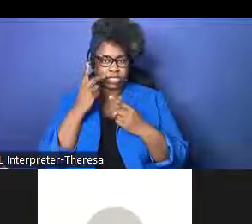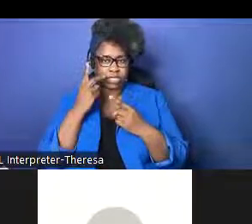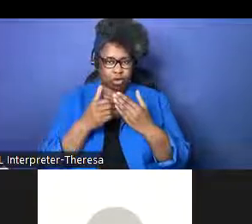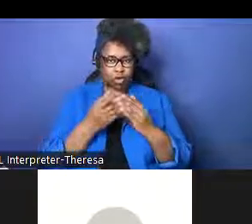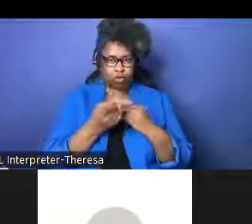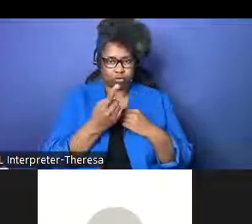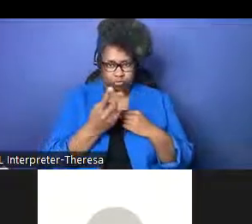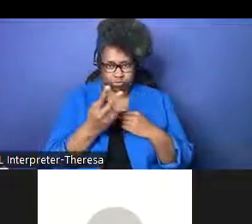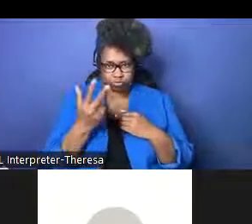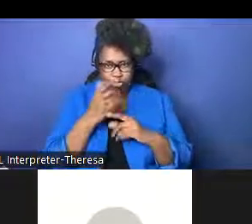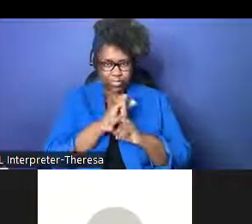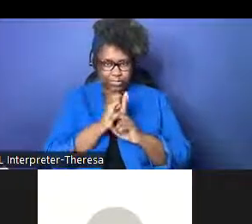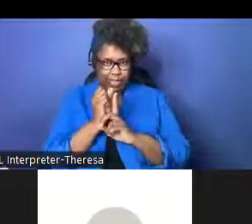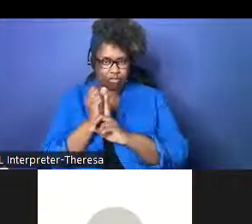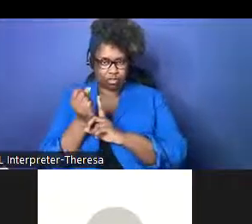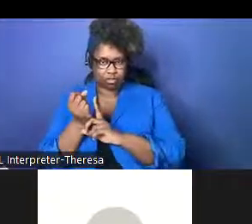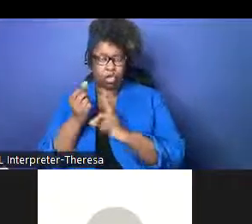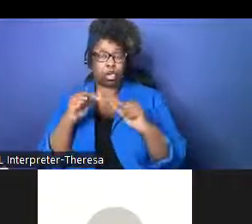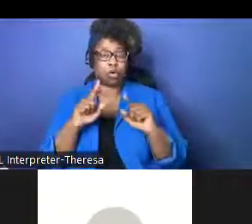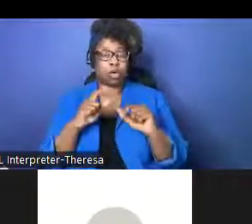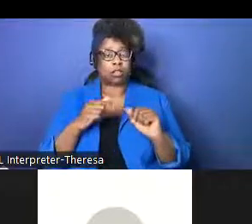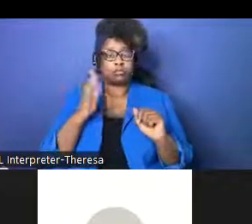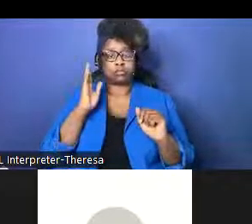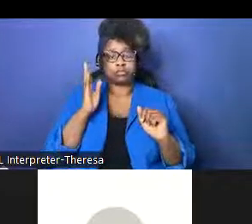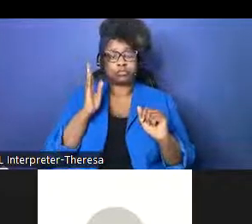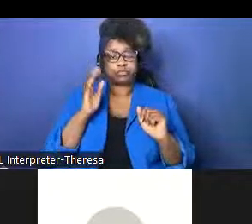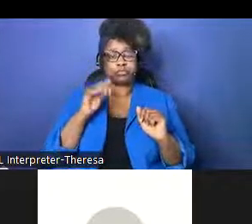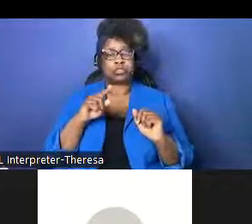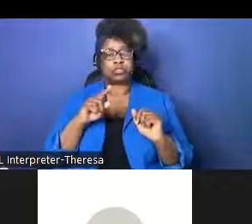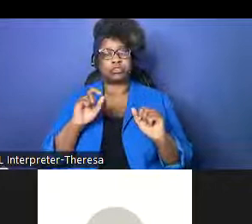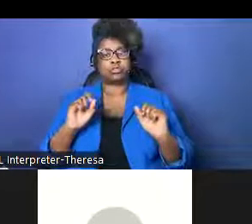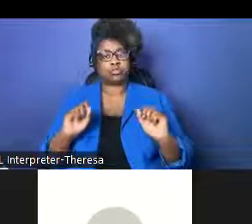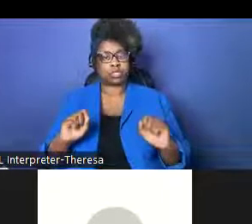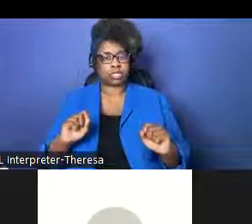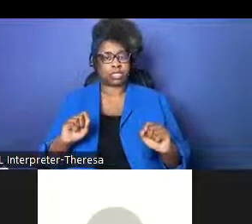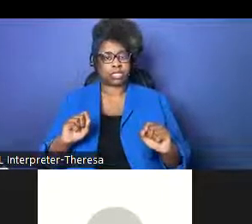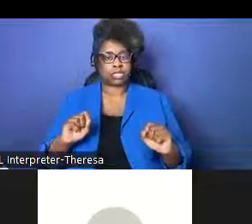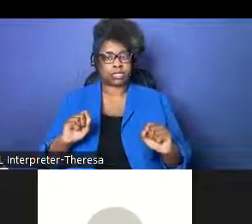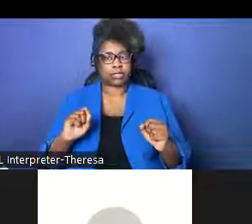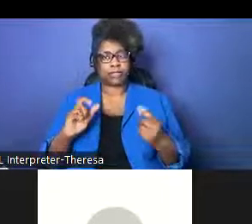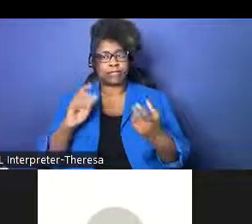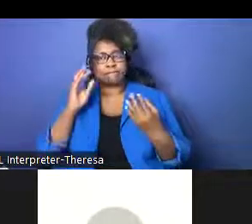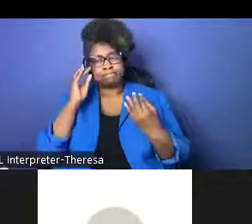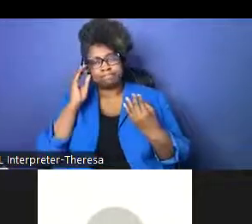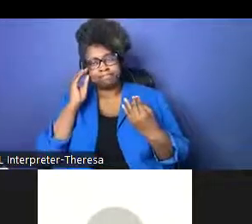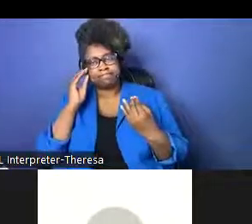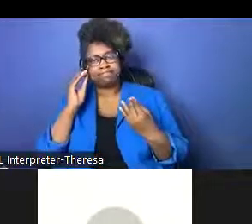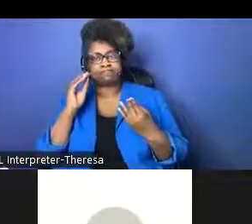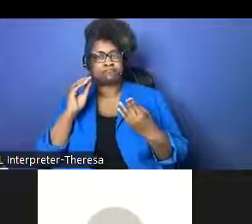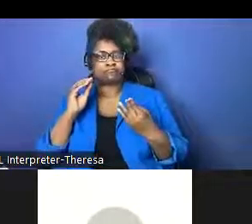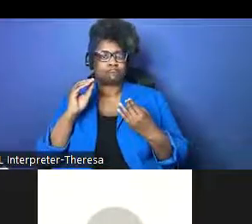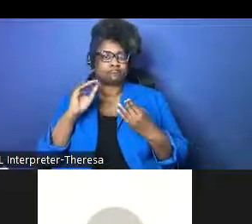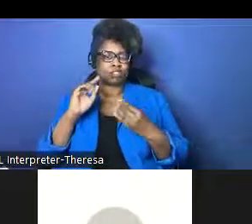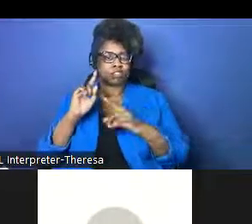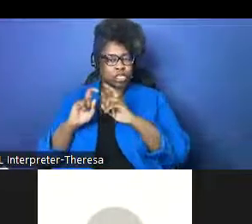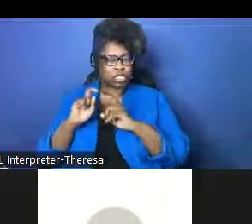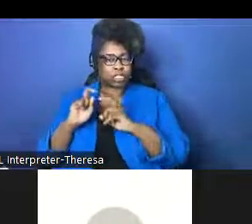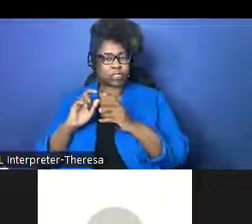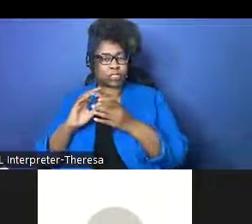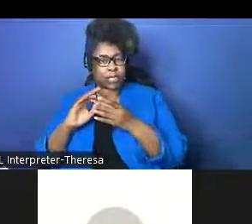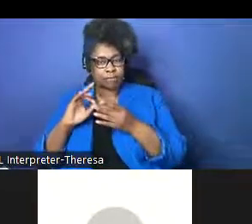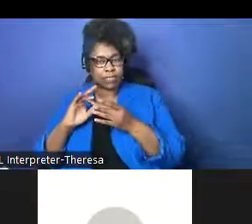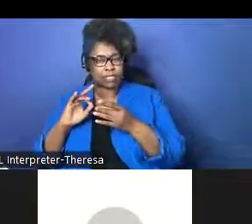So as I'm presenting, please feel free to be building up a comment list, questions in the chat,